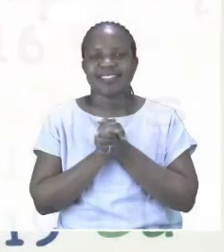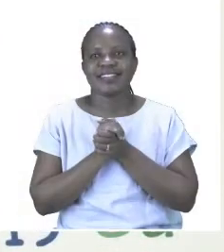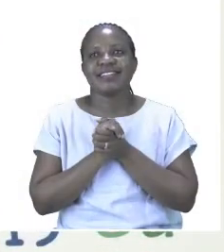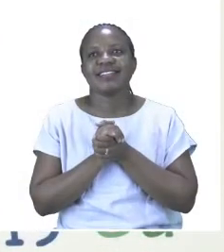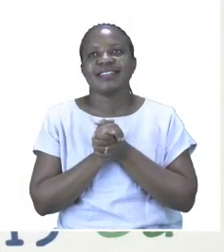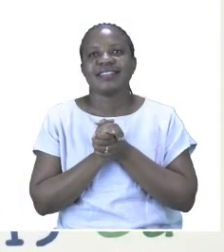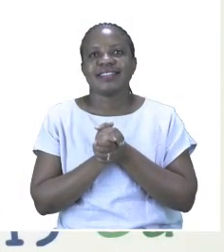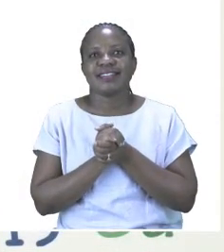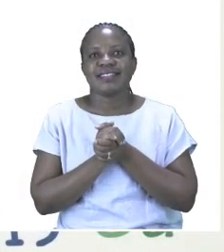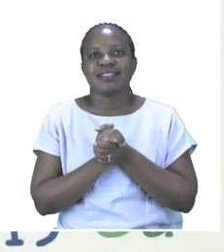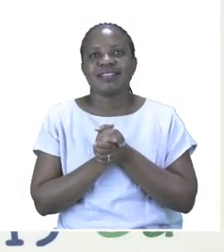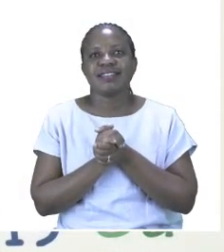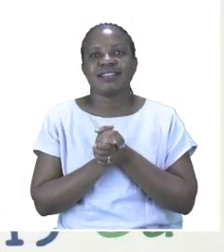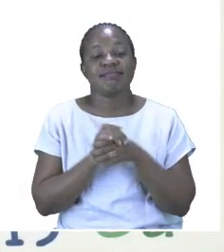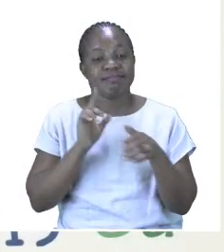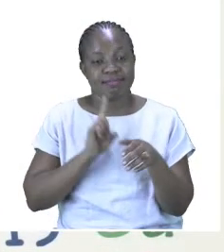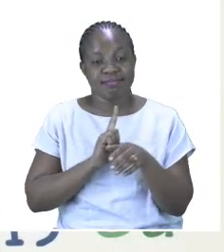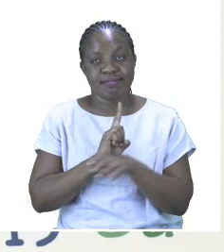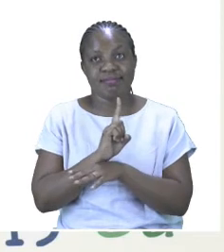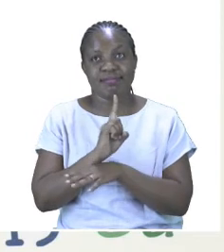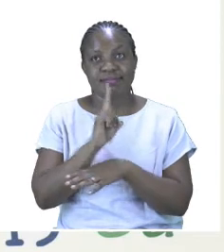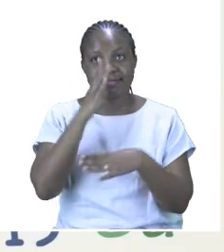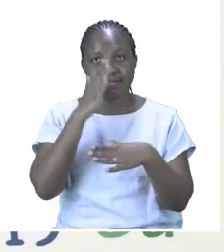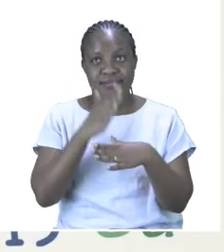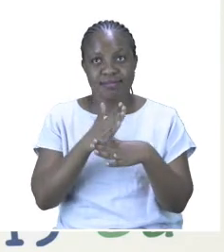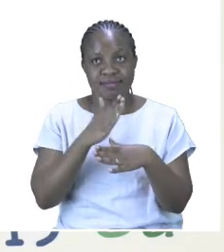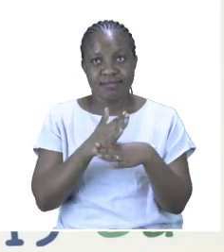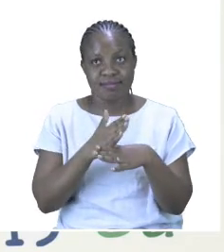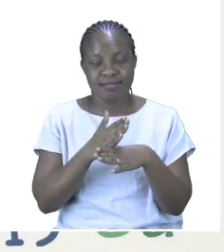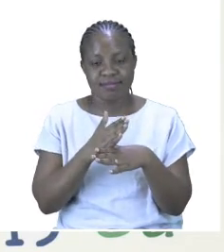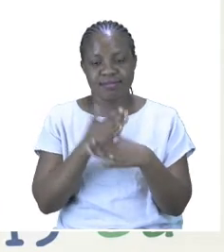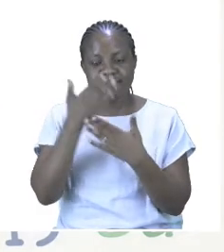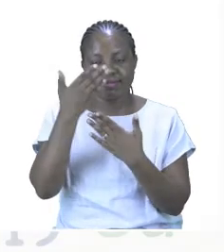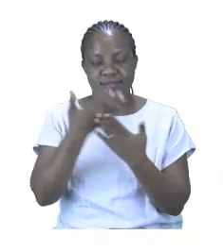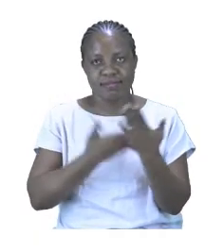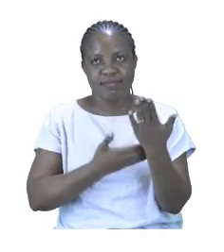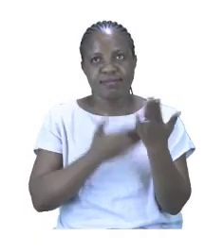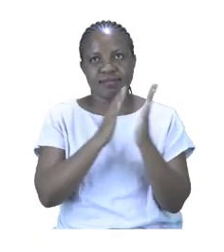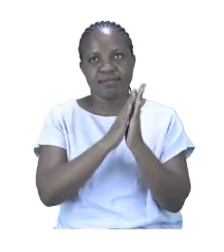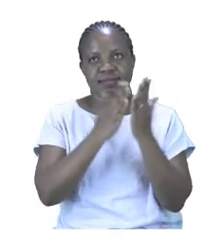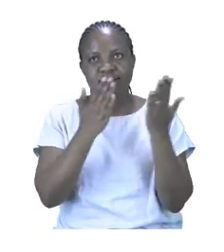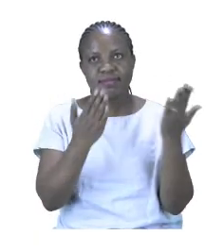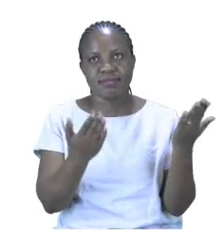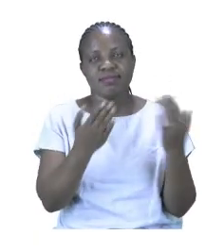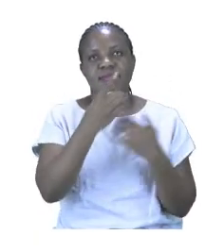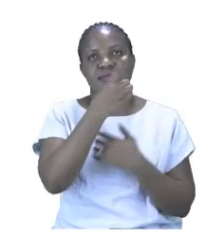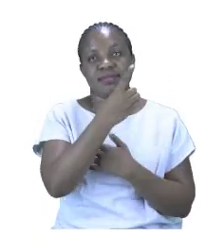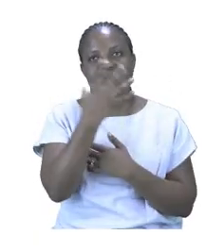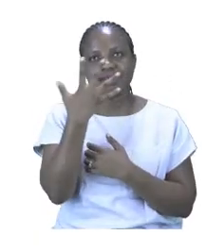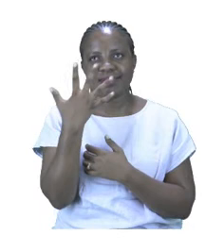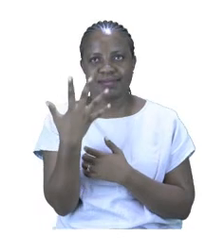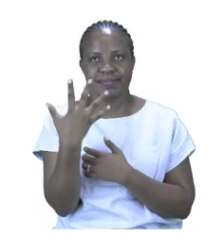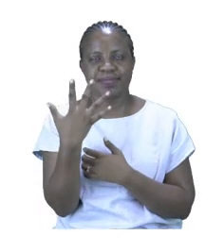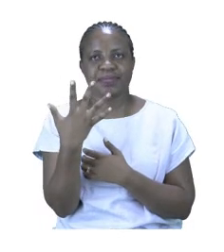For our first exercise today, please can you turn to page 15. On page 15, we